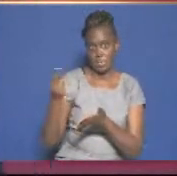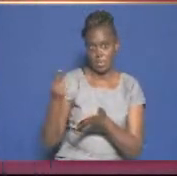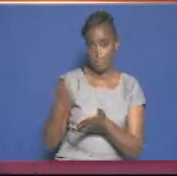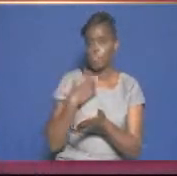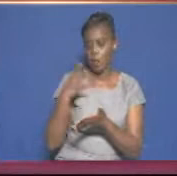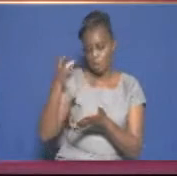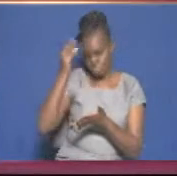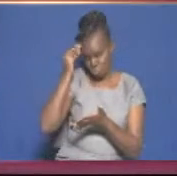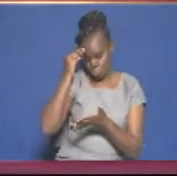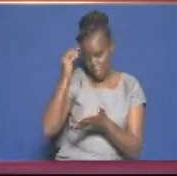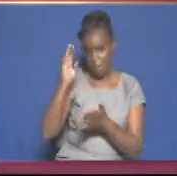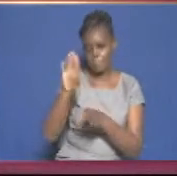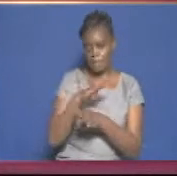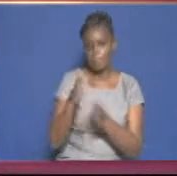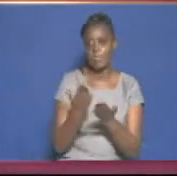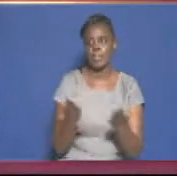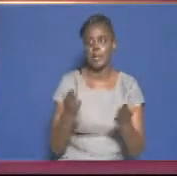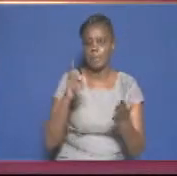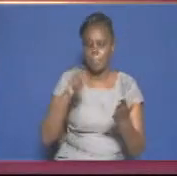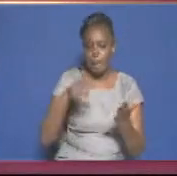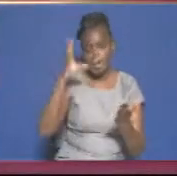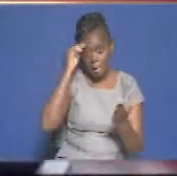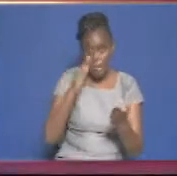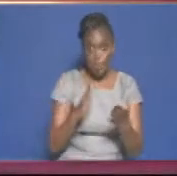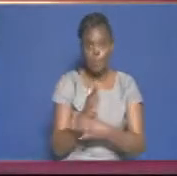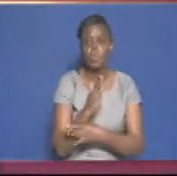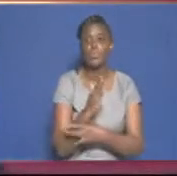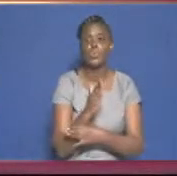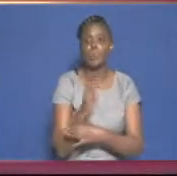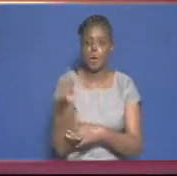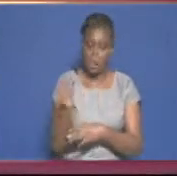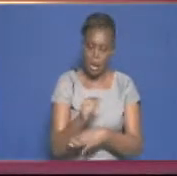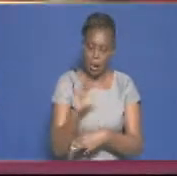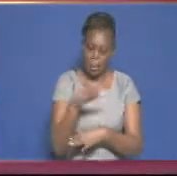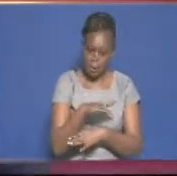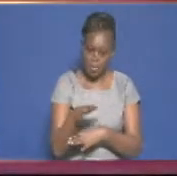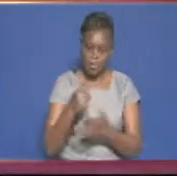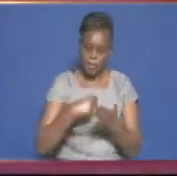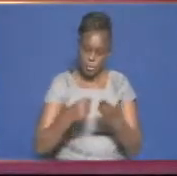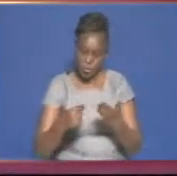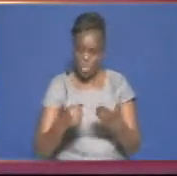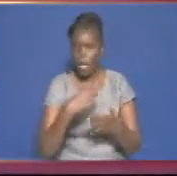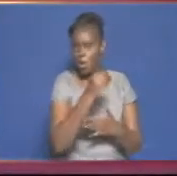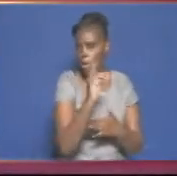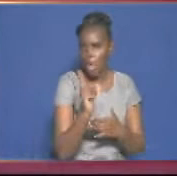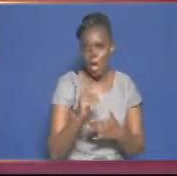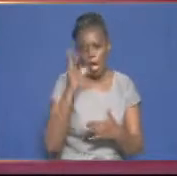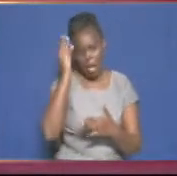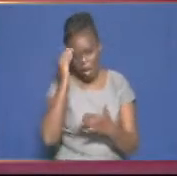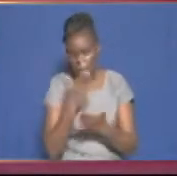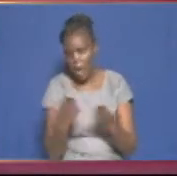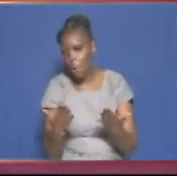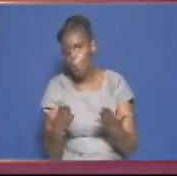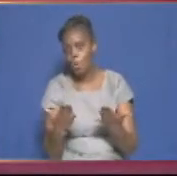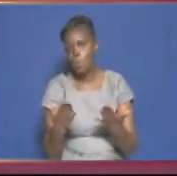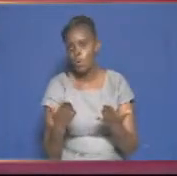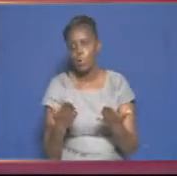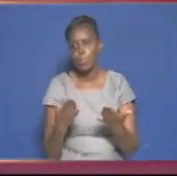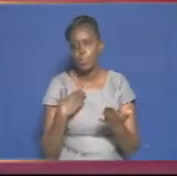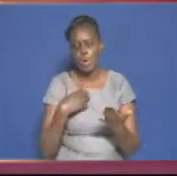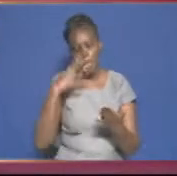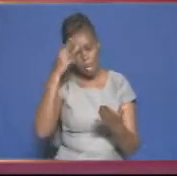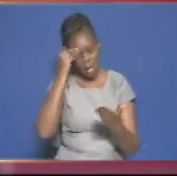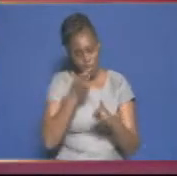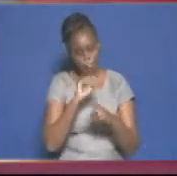learn parliamentary matters, you must learn by attending. If you come, you sign in, you sign out, you'll not learn, Mr. Speaker. And this I learned from Jagoe